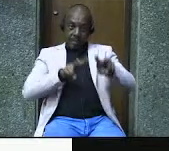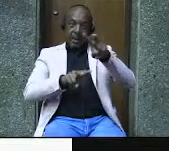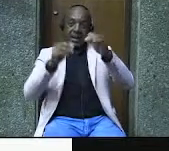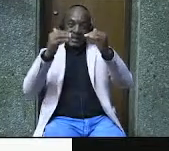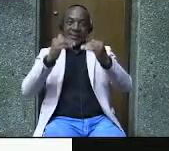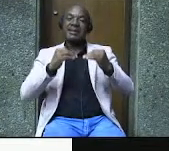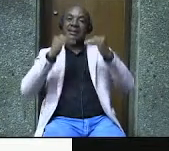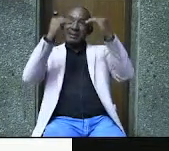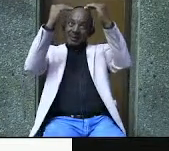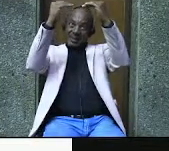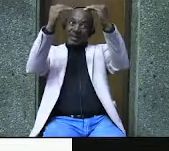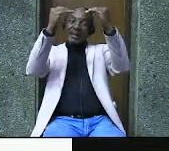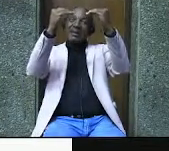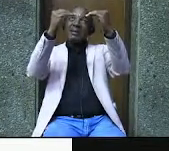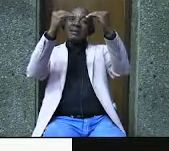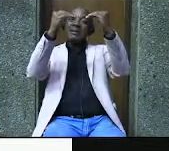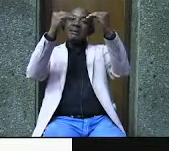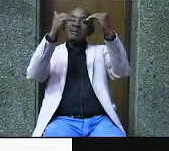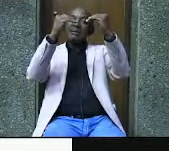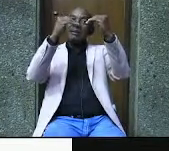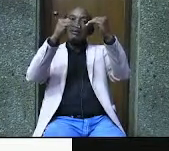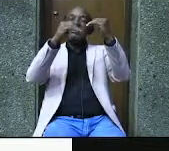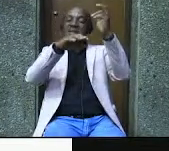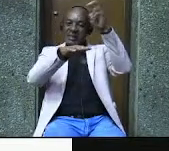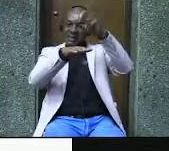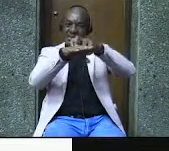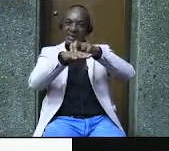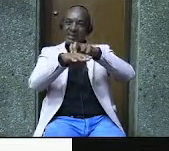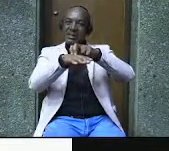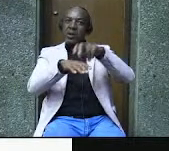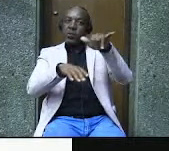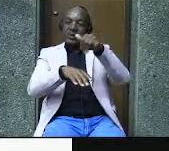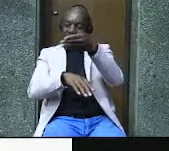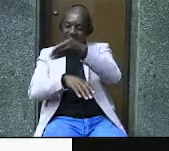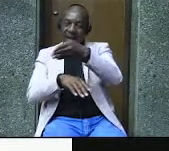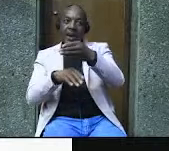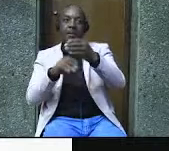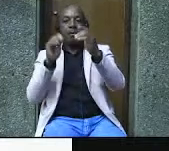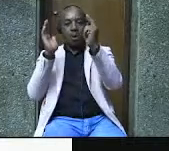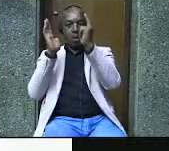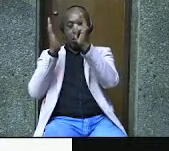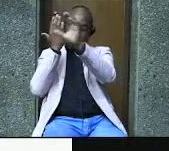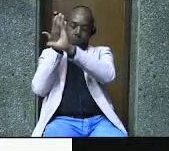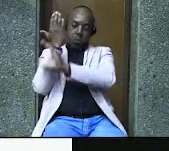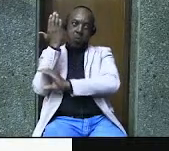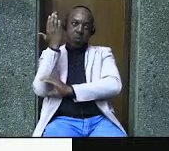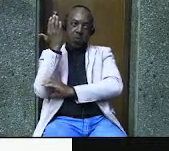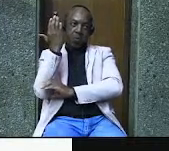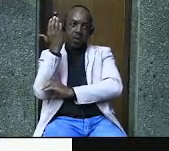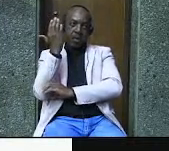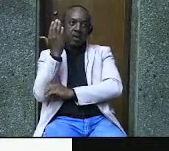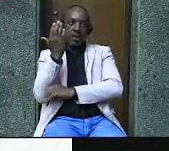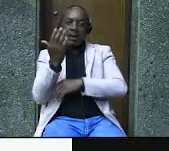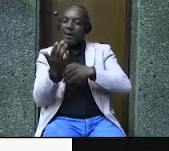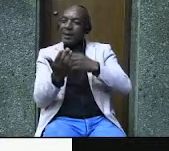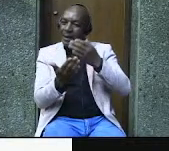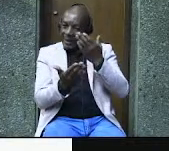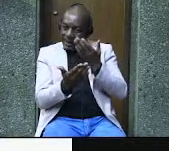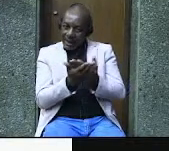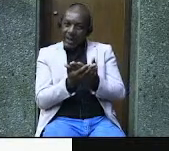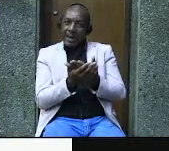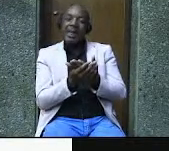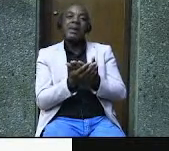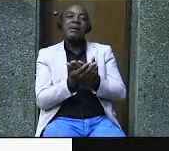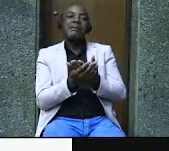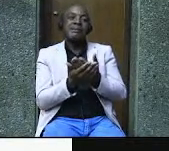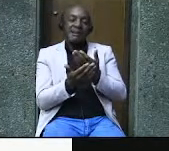of compensation in the Constitution, it is possible that when you deal with a